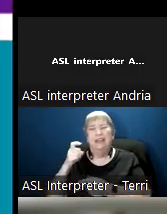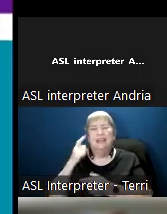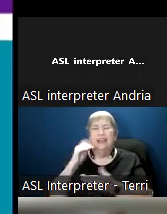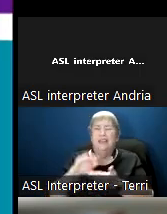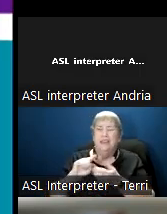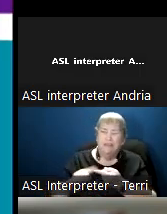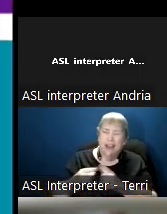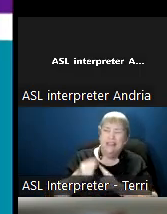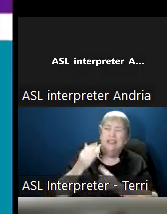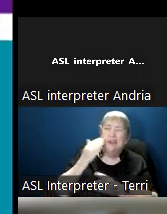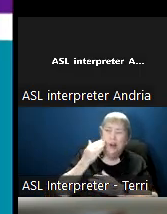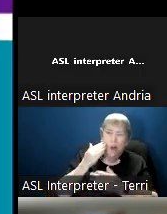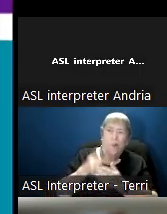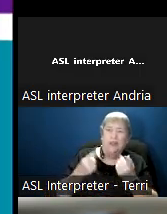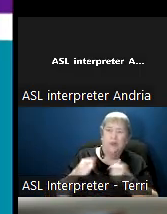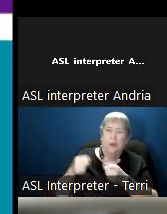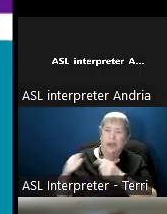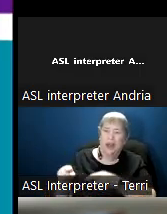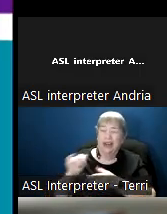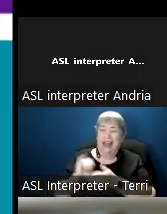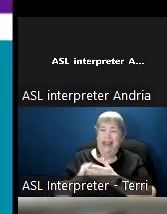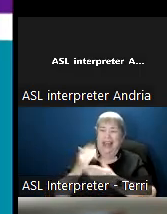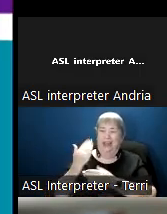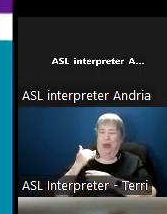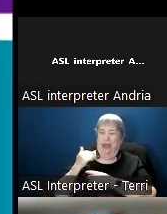likelihood. That's why the abusive partner pulled them away from them.